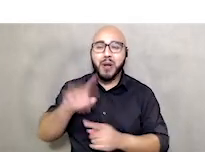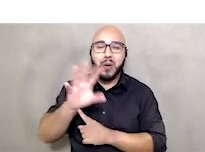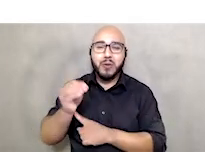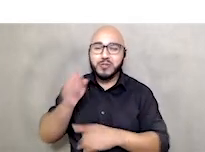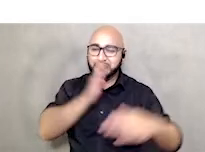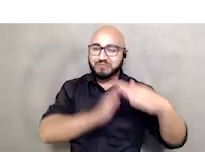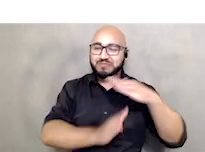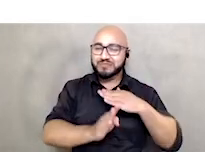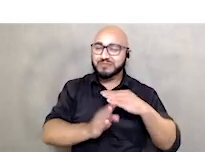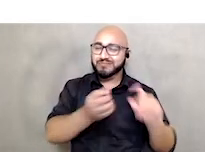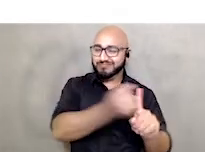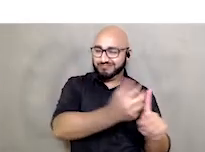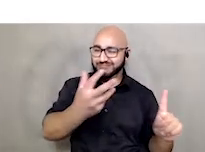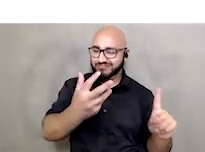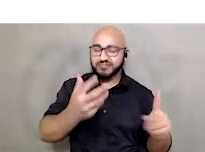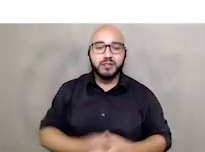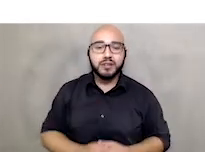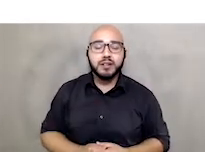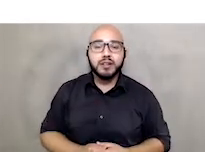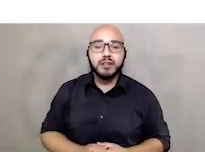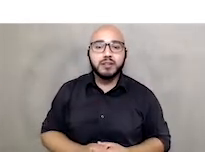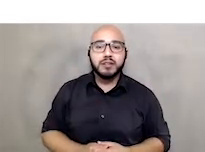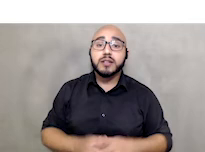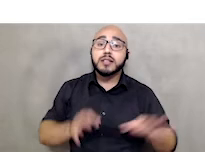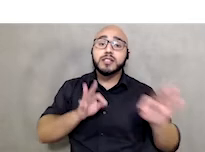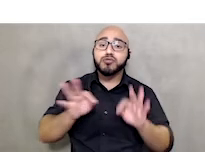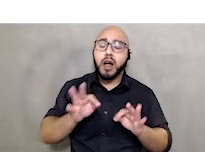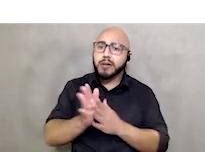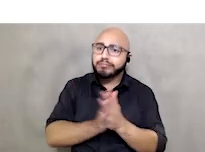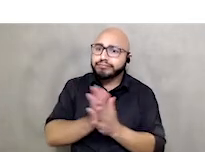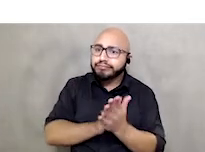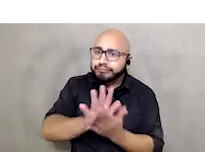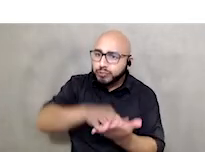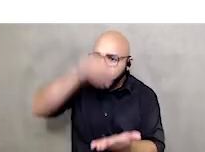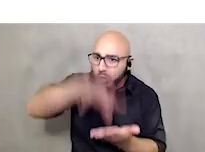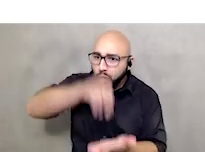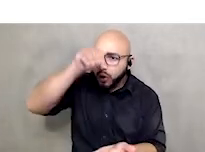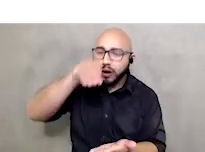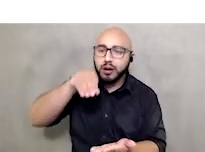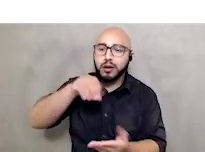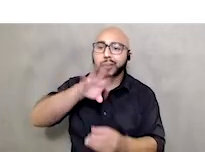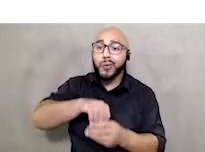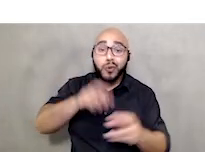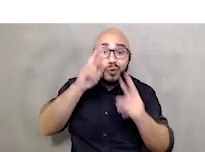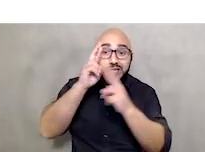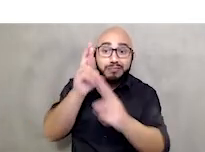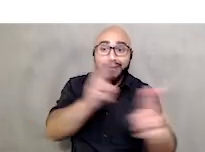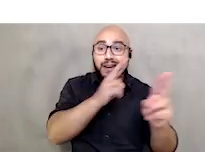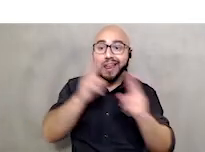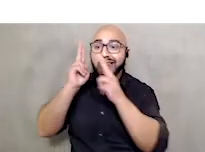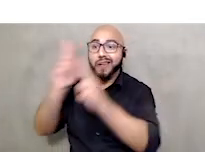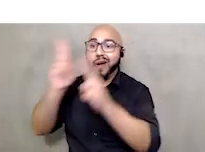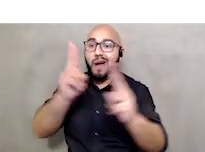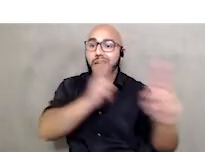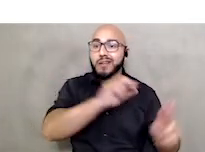more. And this is described as a drive to learn, as well as with respect that honors others. It